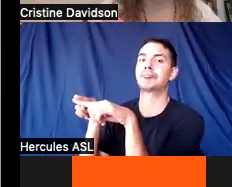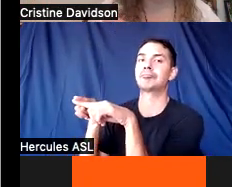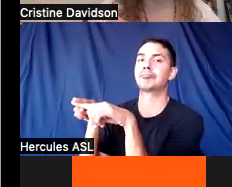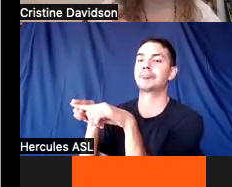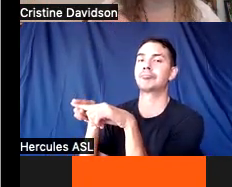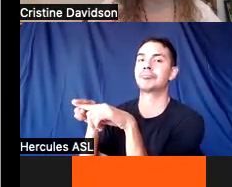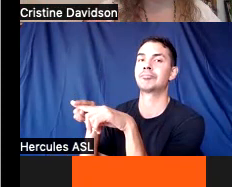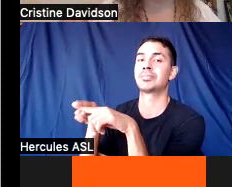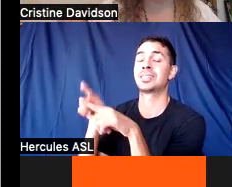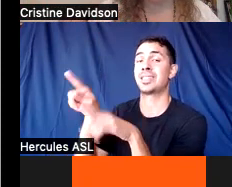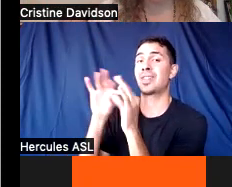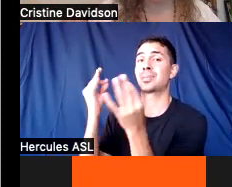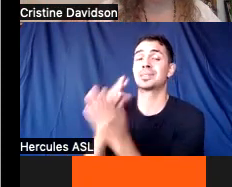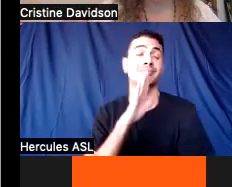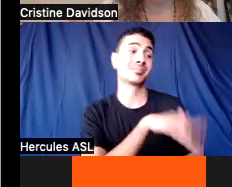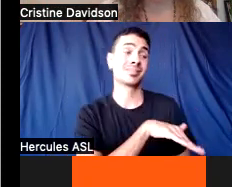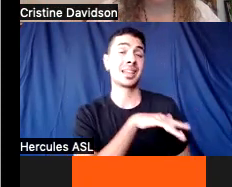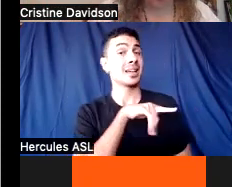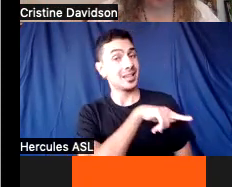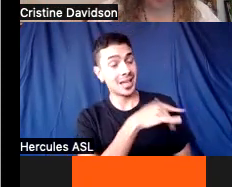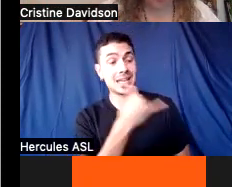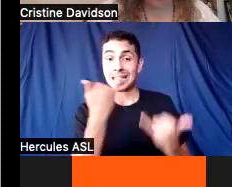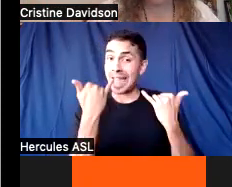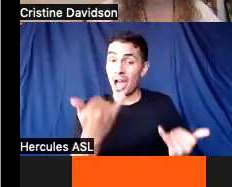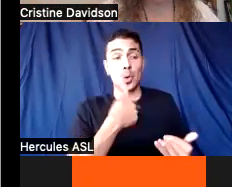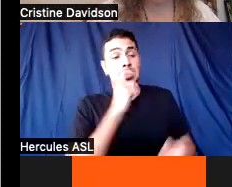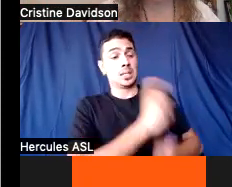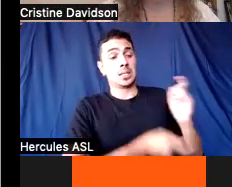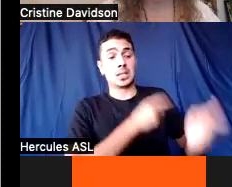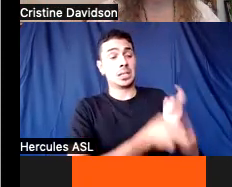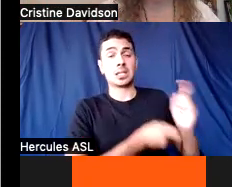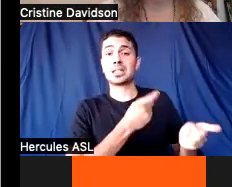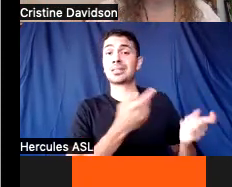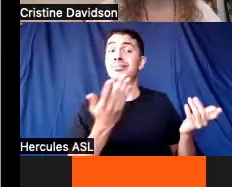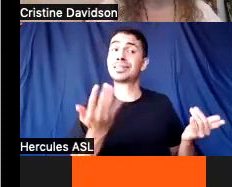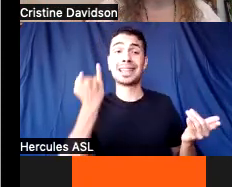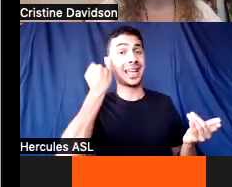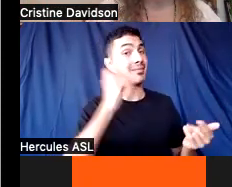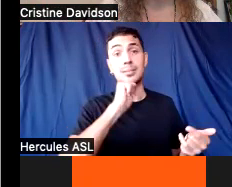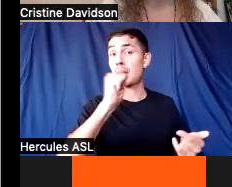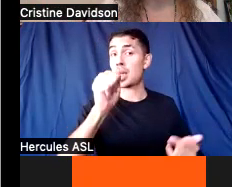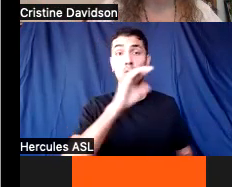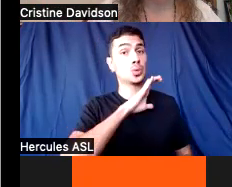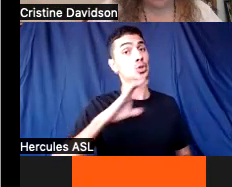village unless you convert to Christianity. So that family